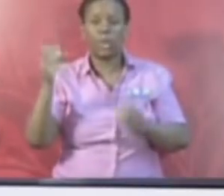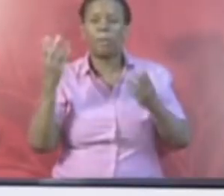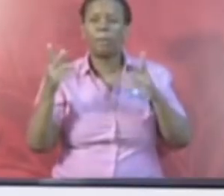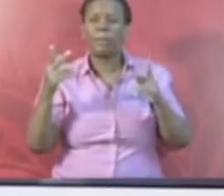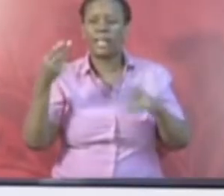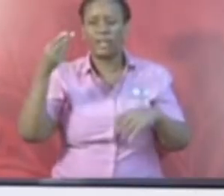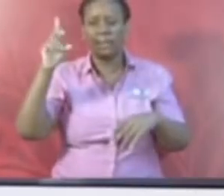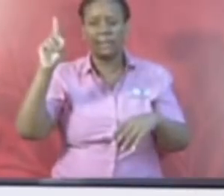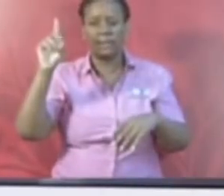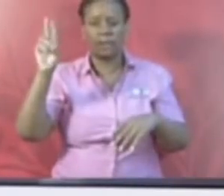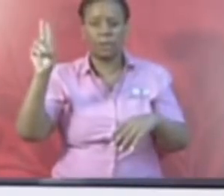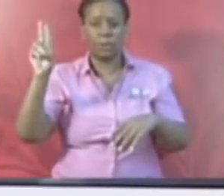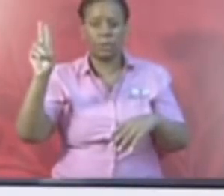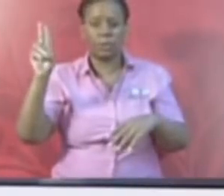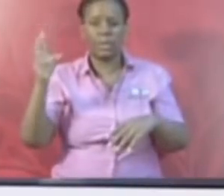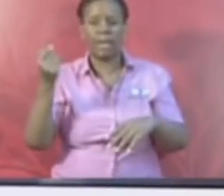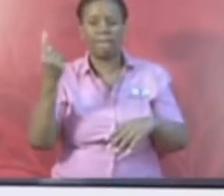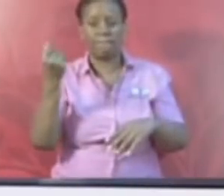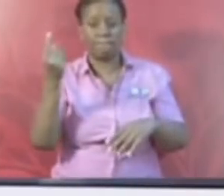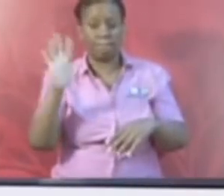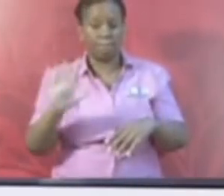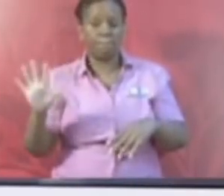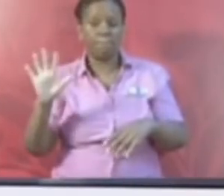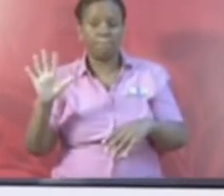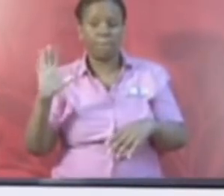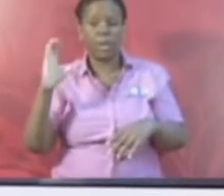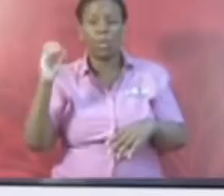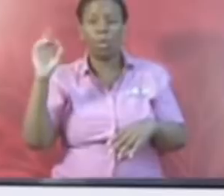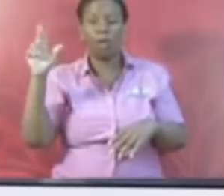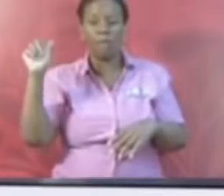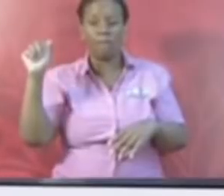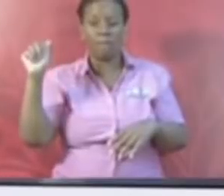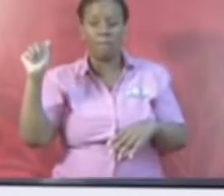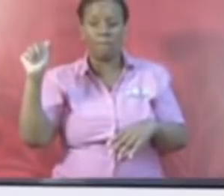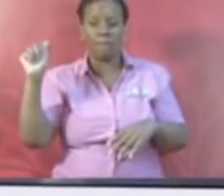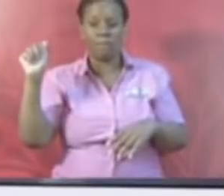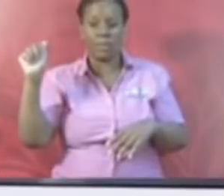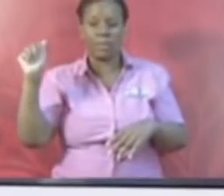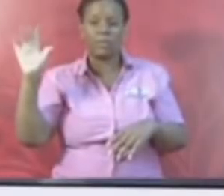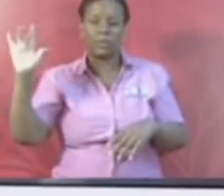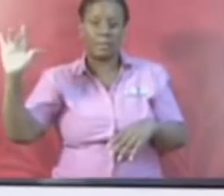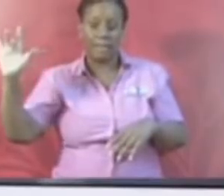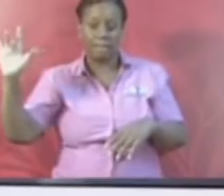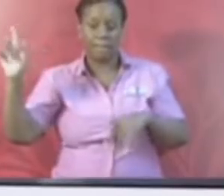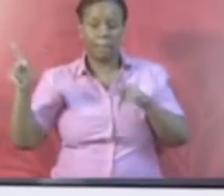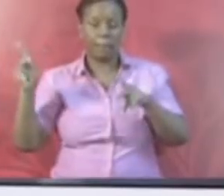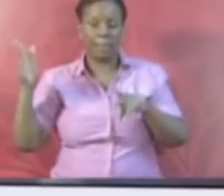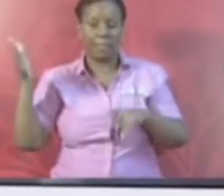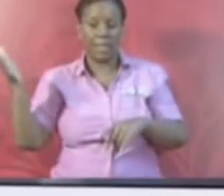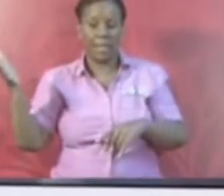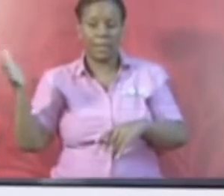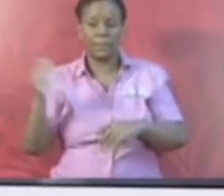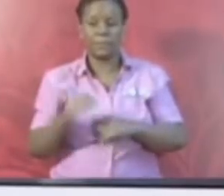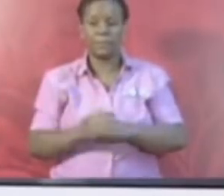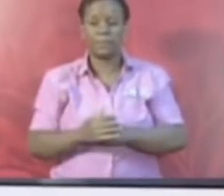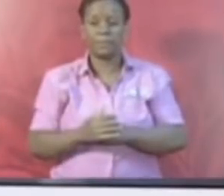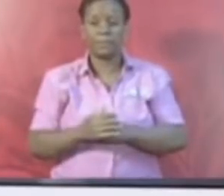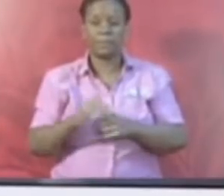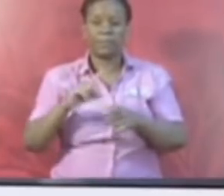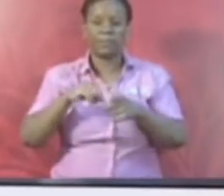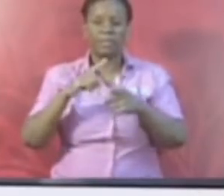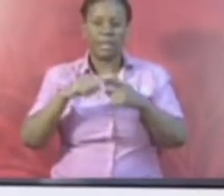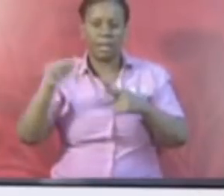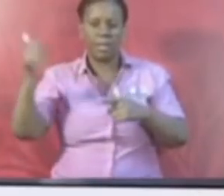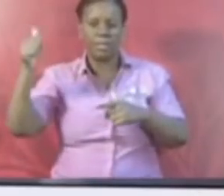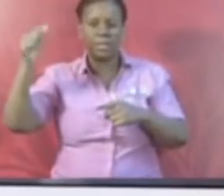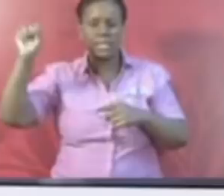down to 11 now. At the Cora facility, there are 25 persons. And in terms of our step-down facilities, which also